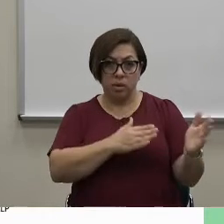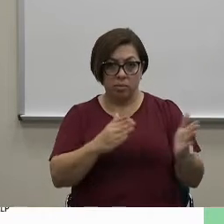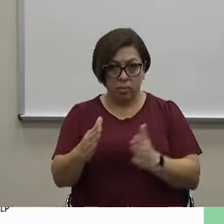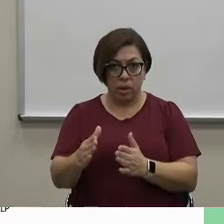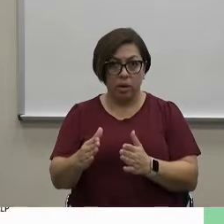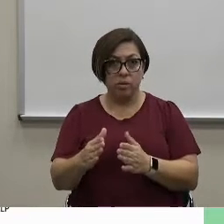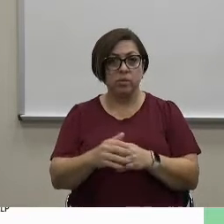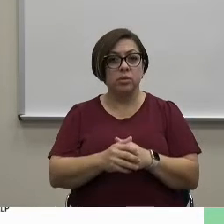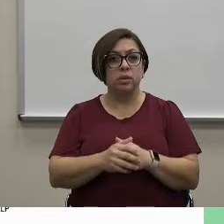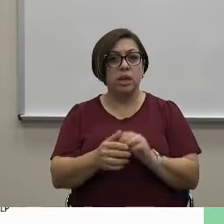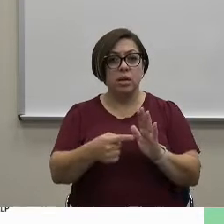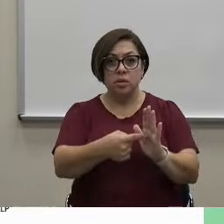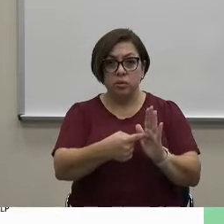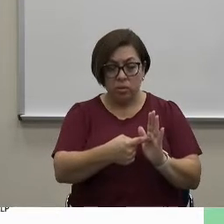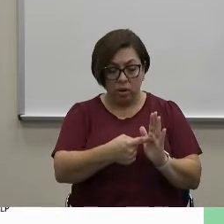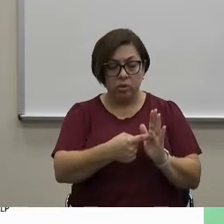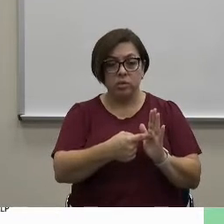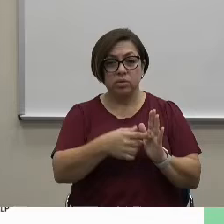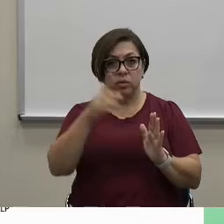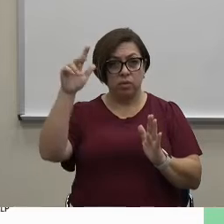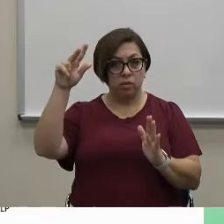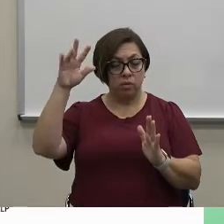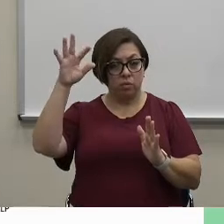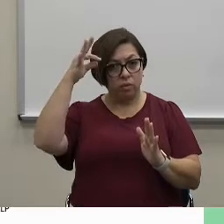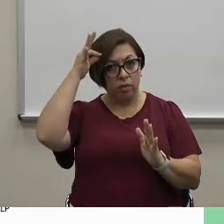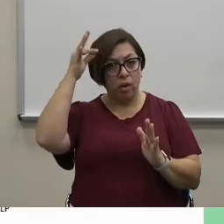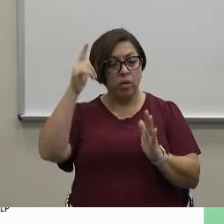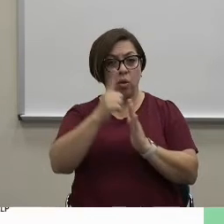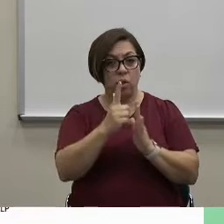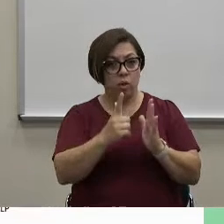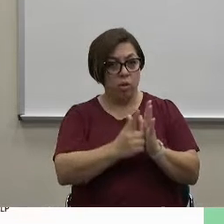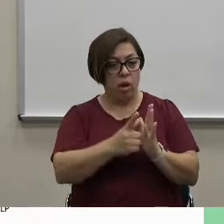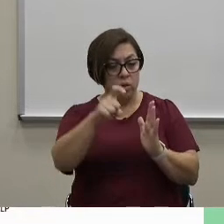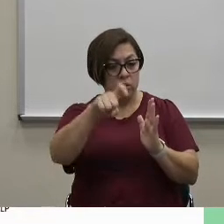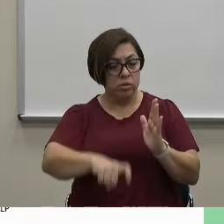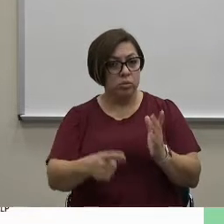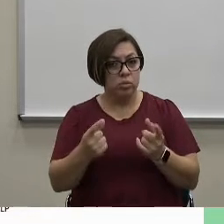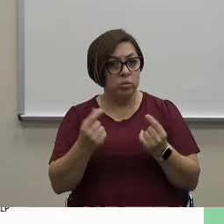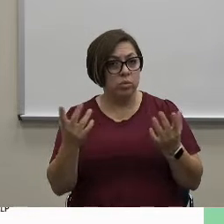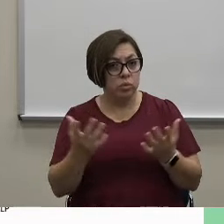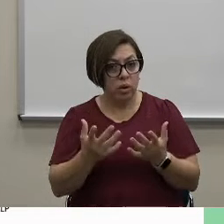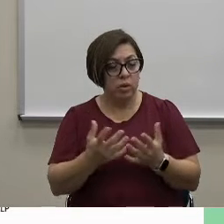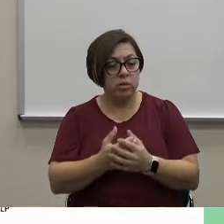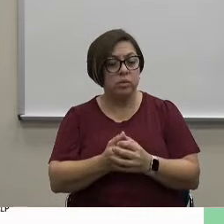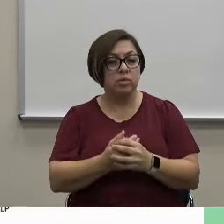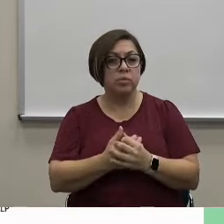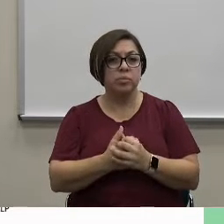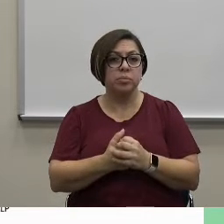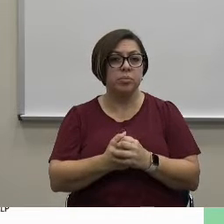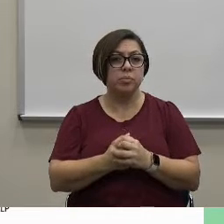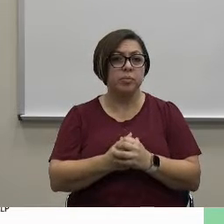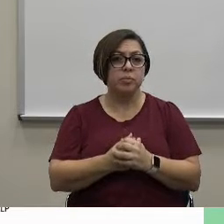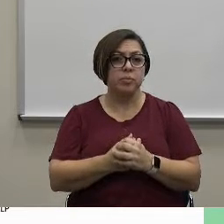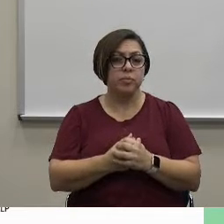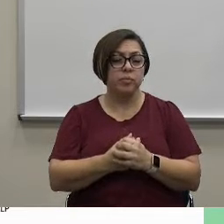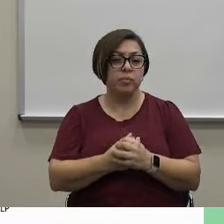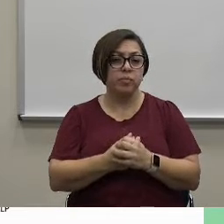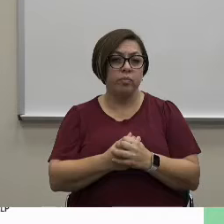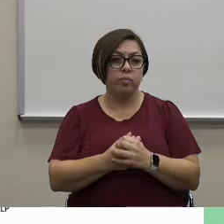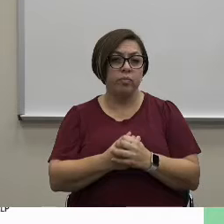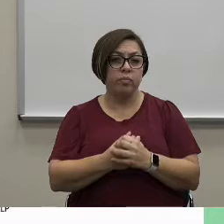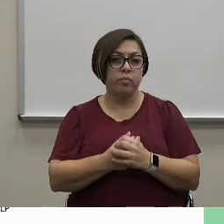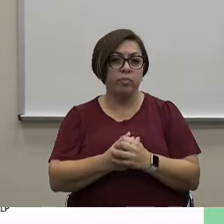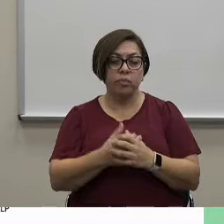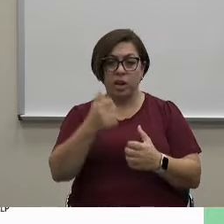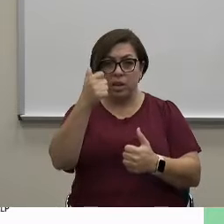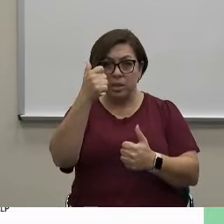told us under federal law are the appropriate criteria to consider in adopting a redistricting plan. And each